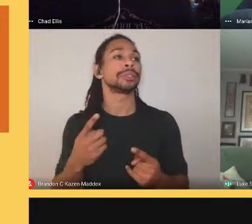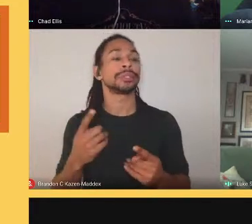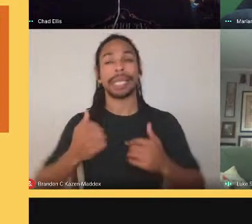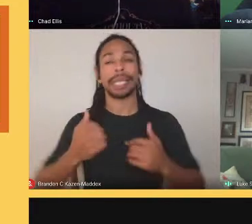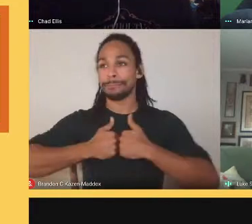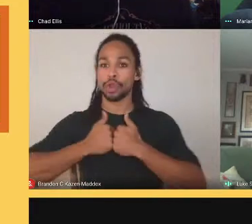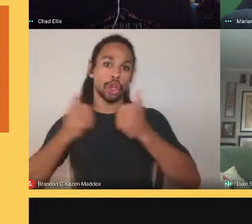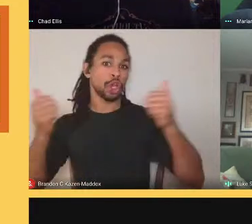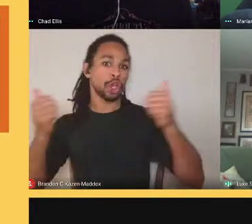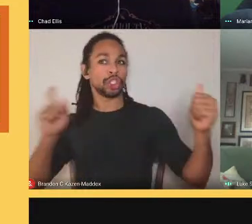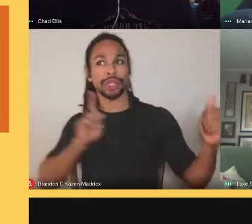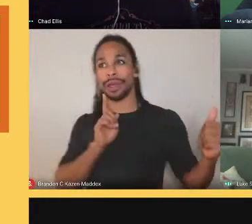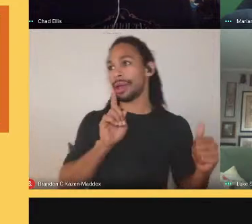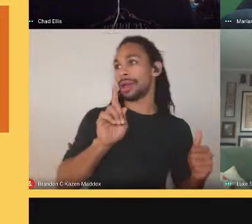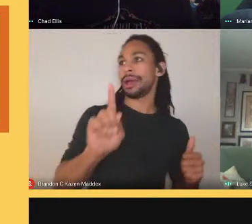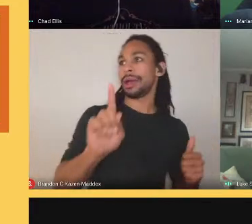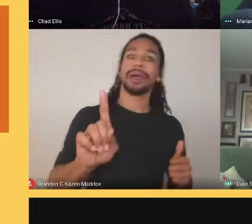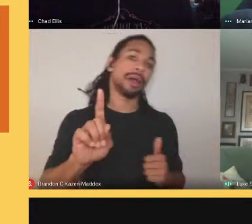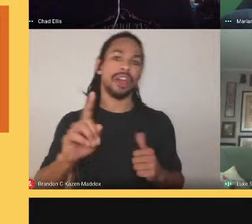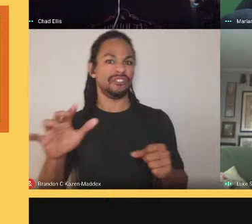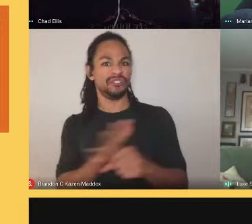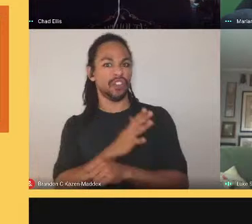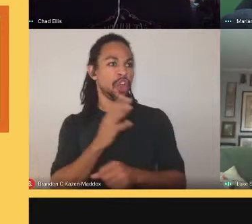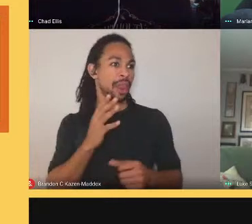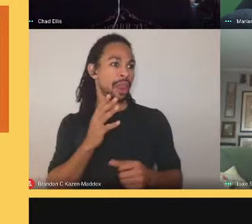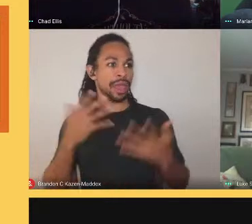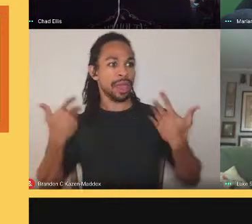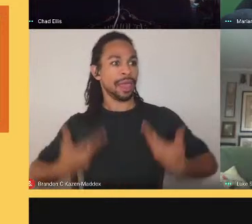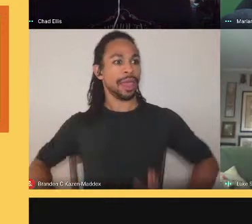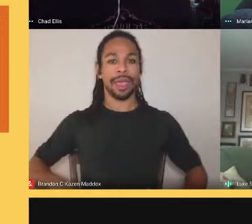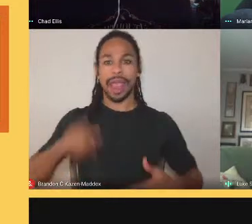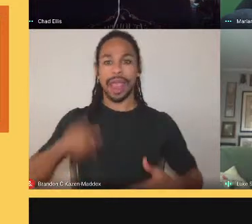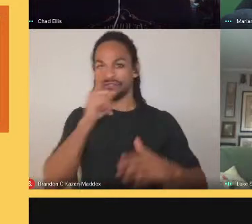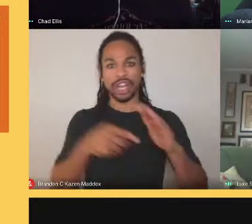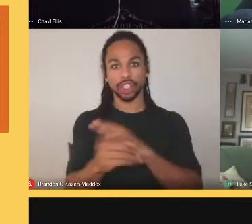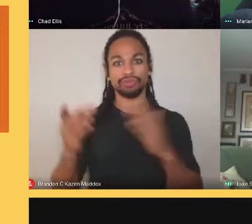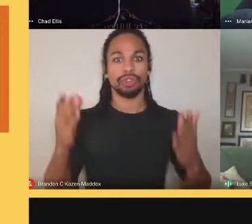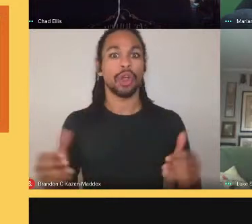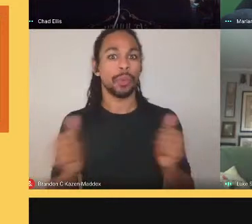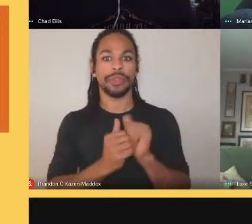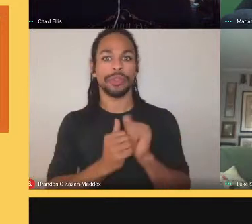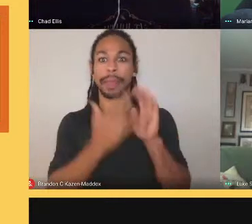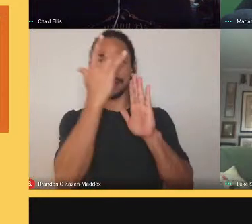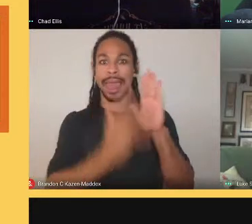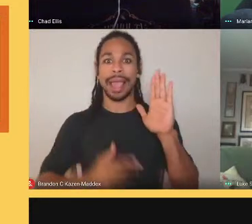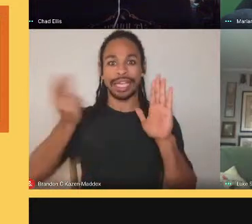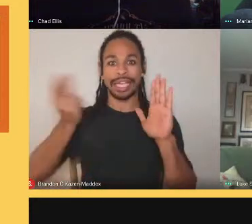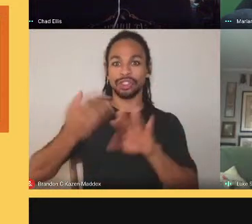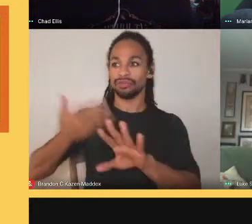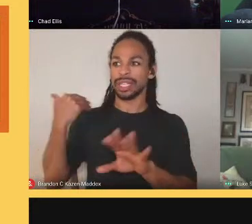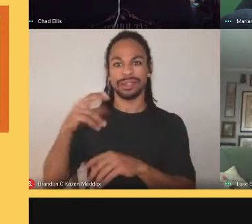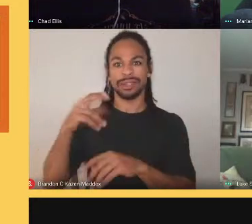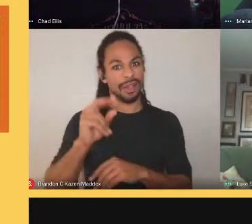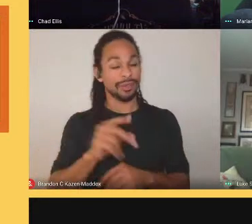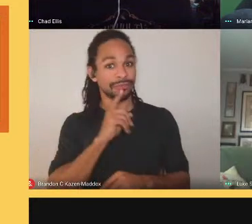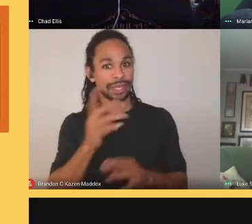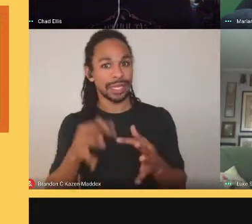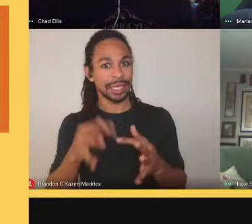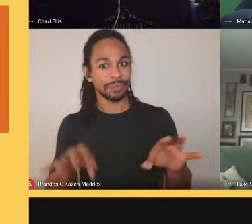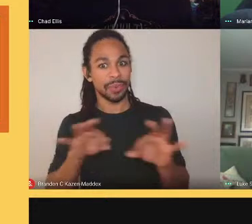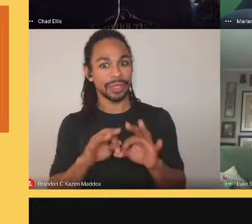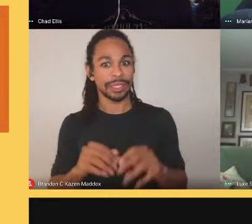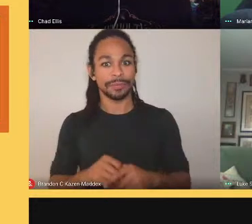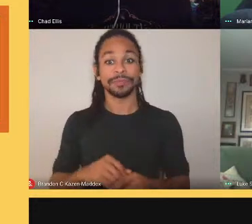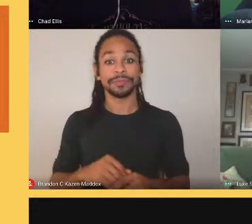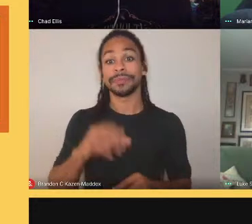with a blank slate. And I think it's really good for that. As much as I can talk about, like, I design my own systems.